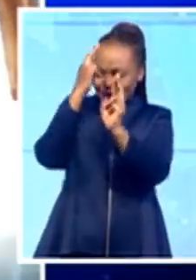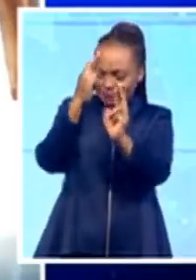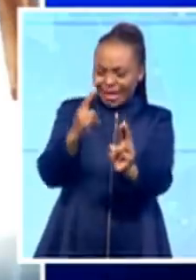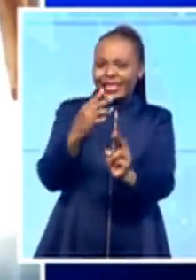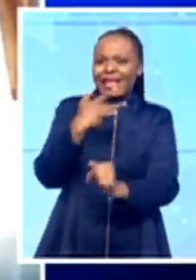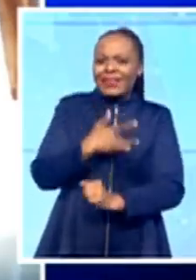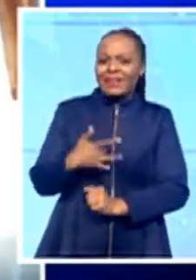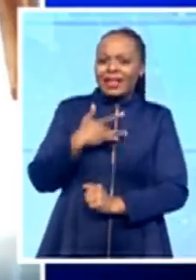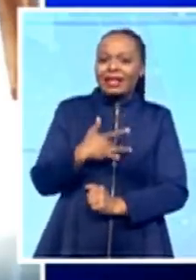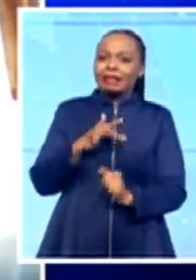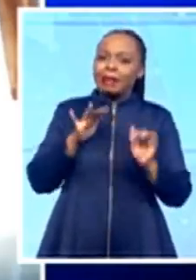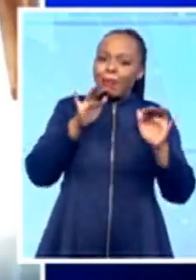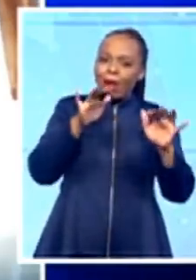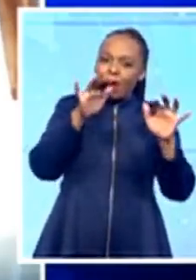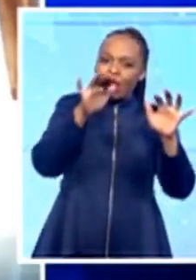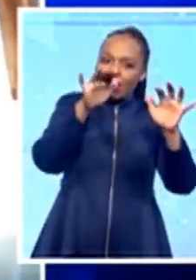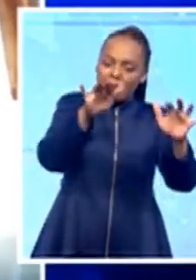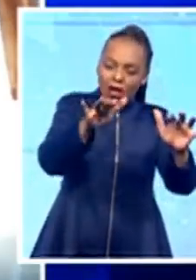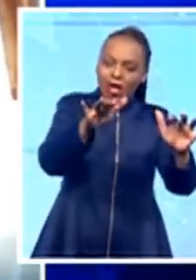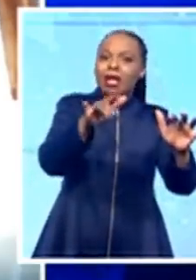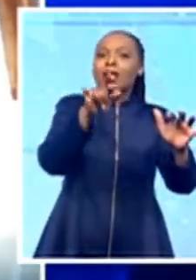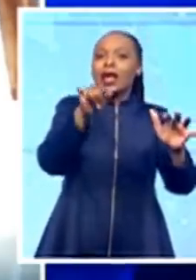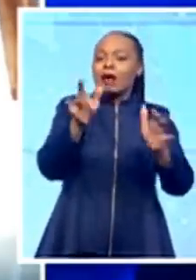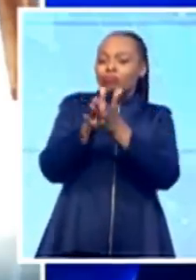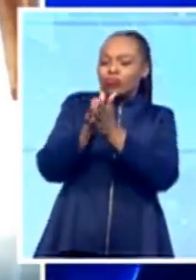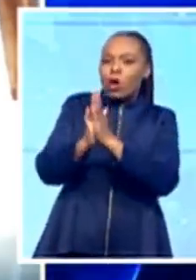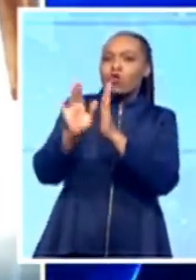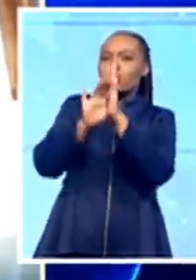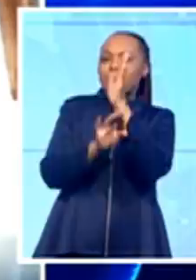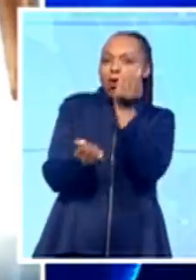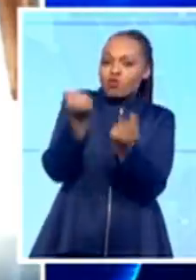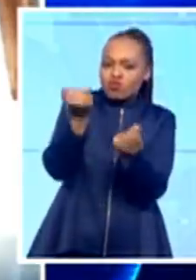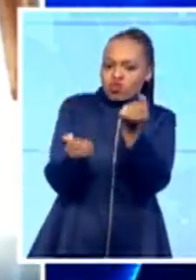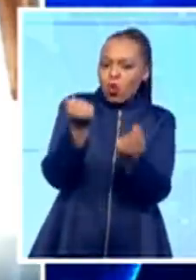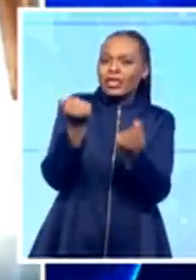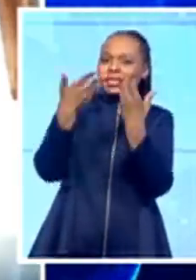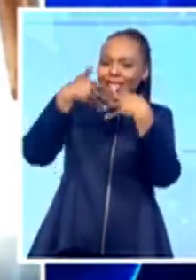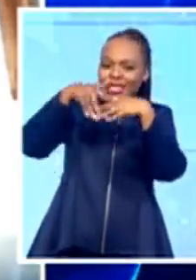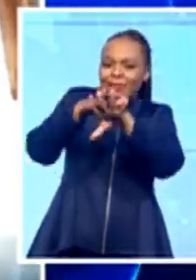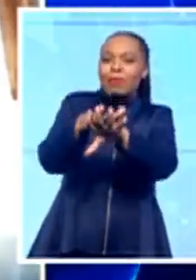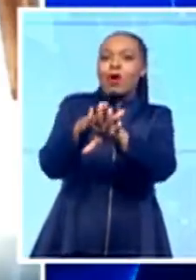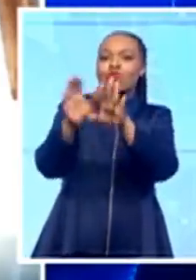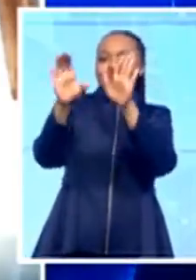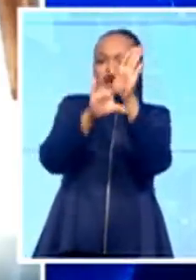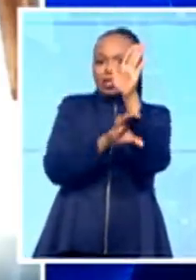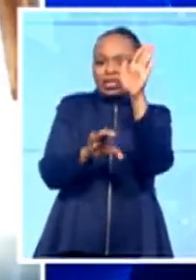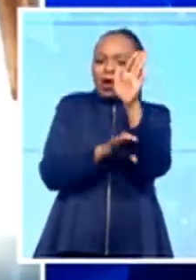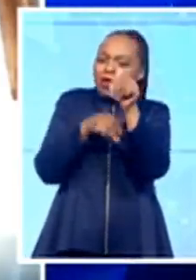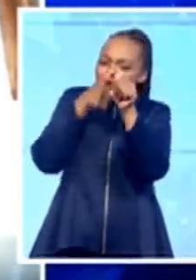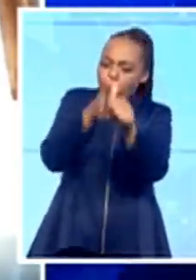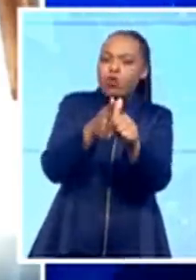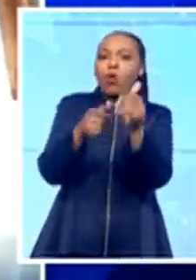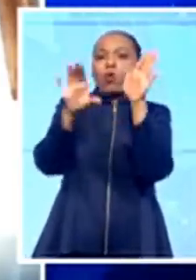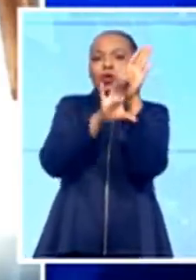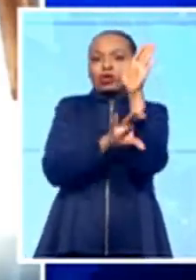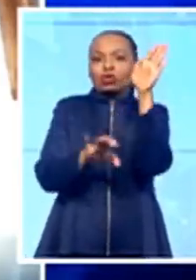the Constitutional Court to implement the Constitution as written, not as opinions and